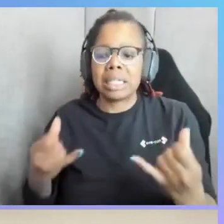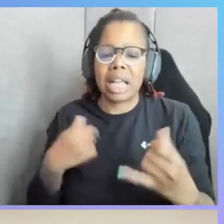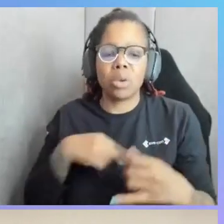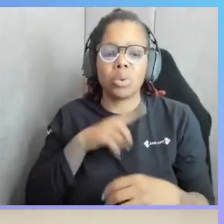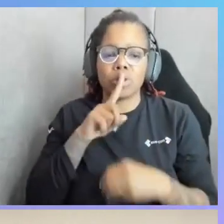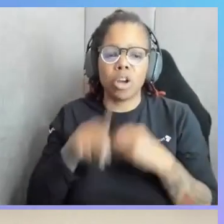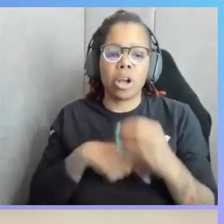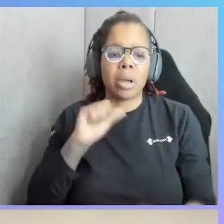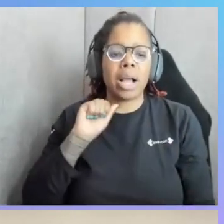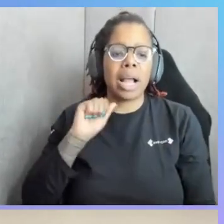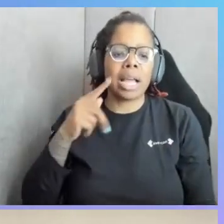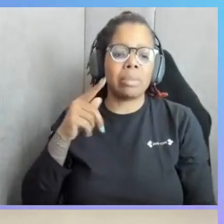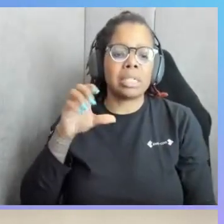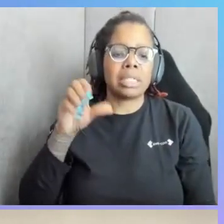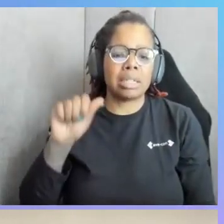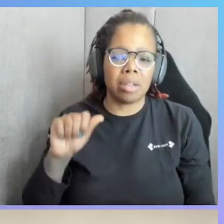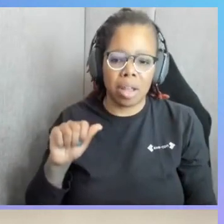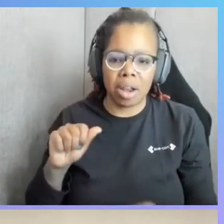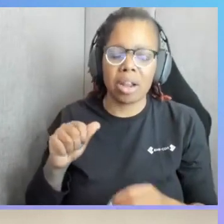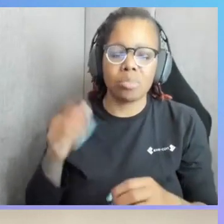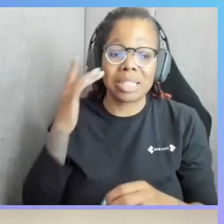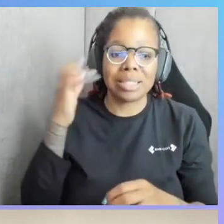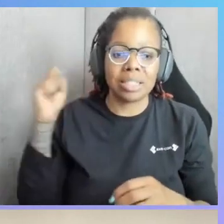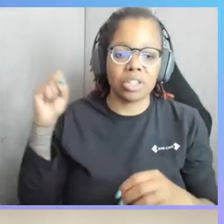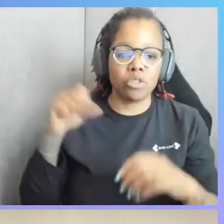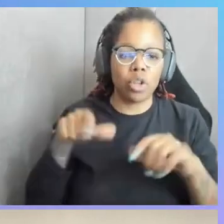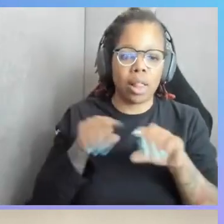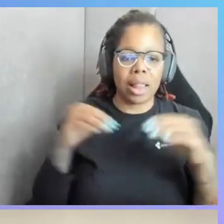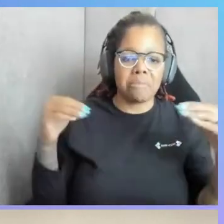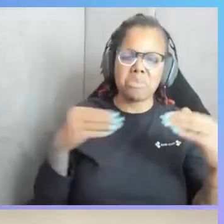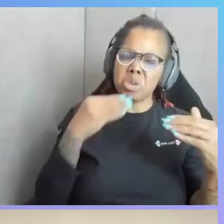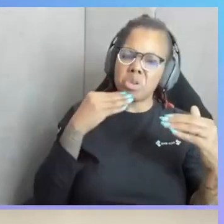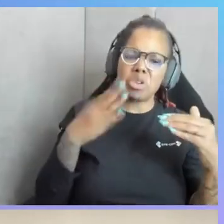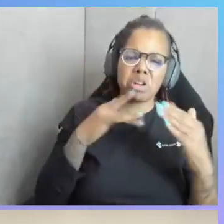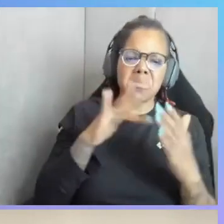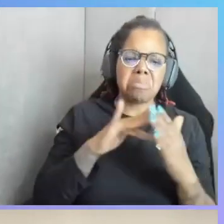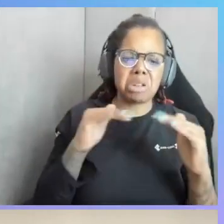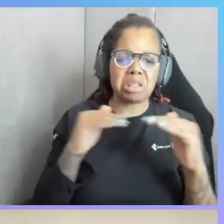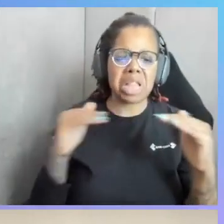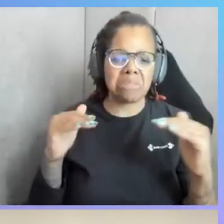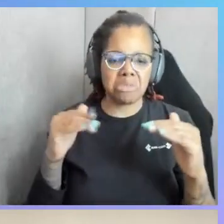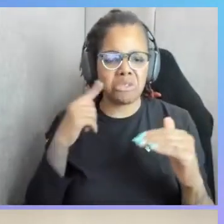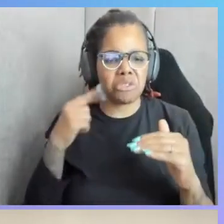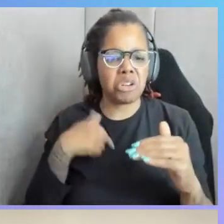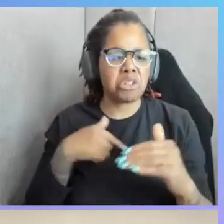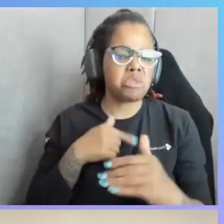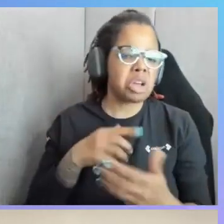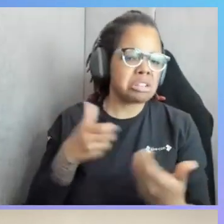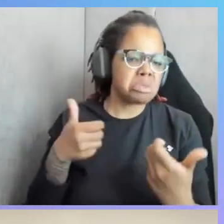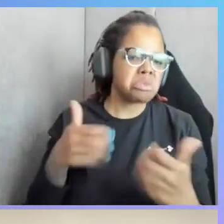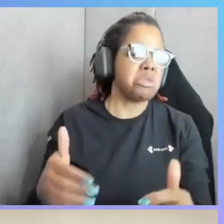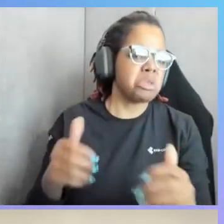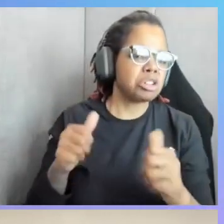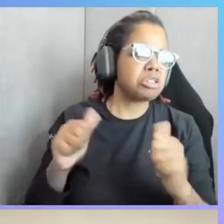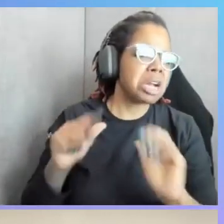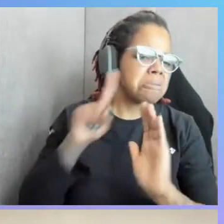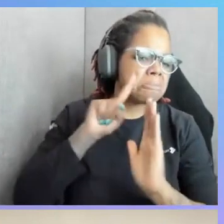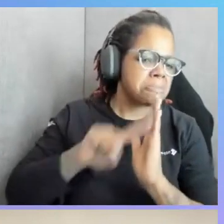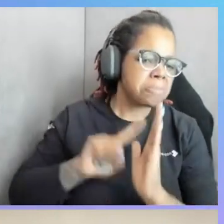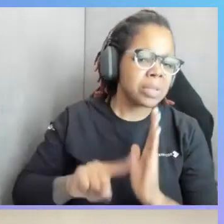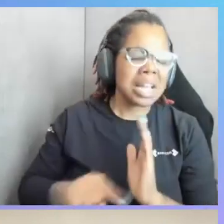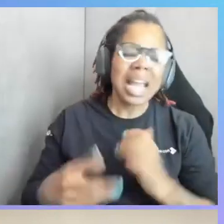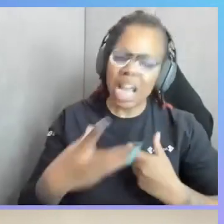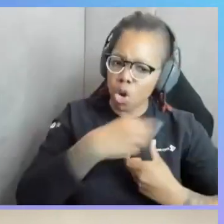through the silver level of conformance. It's a good middle ground for us to sink our teeth into, but since it incorporates most of bronze